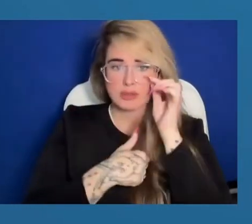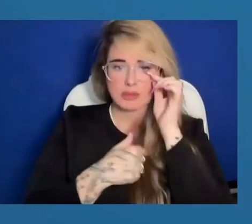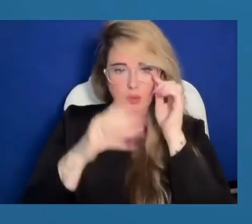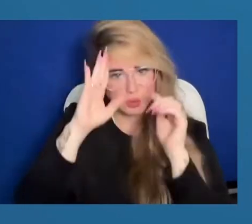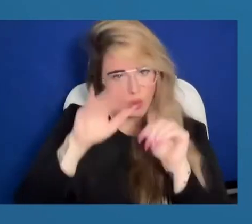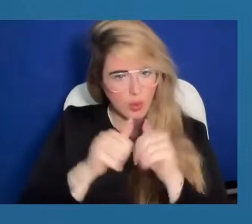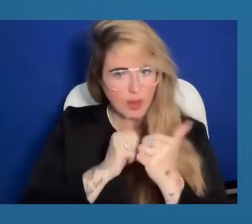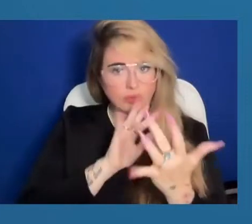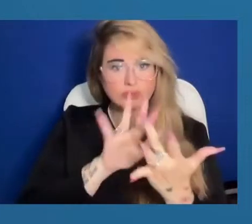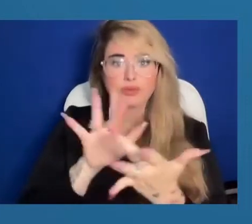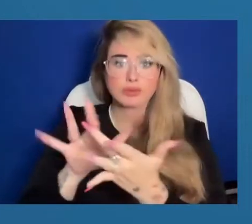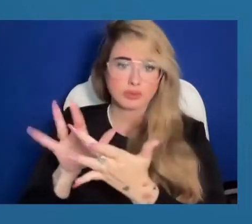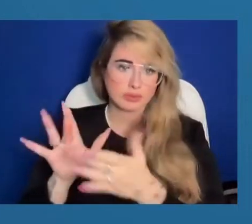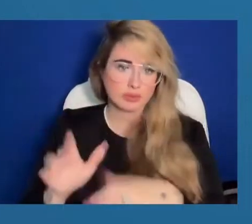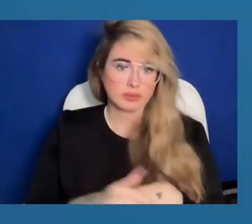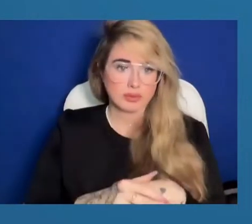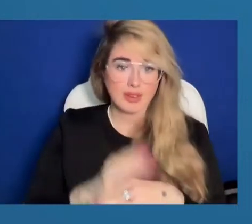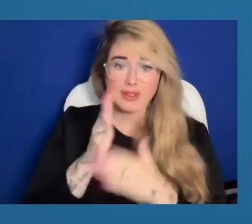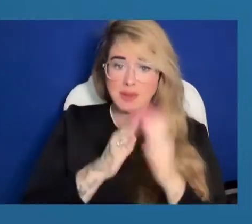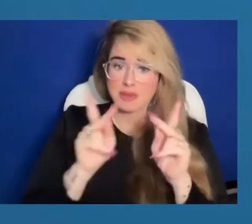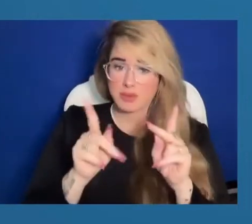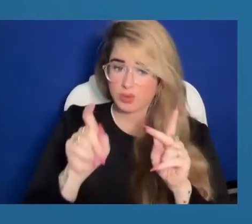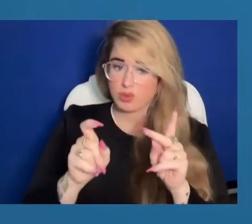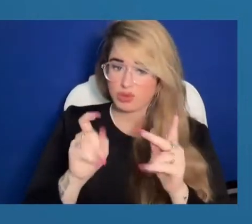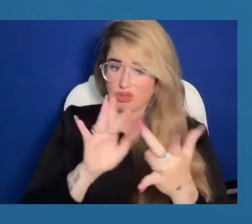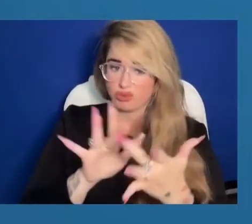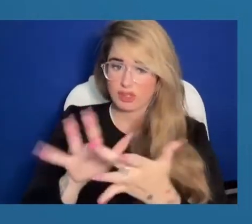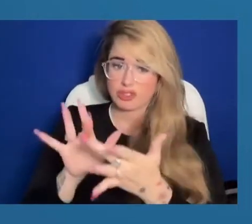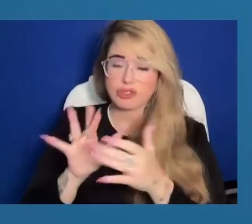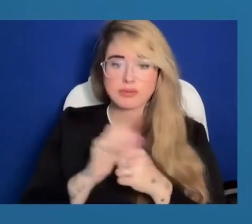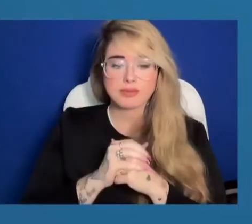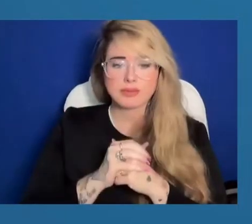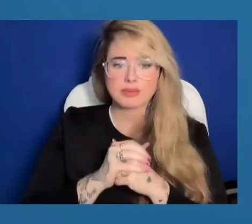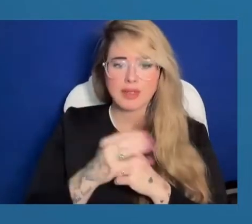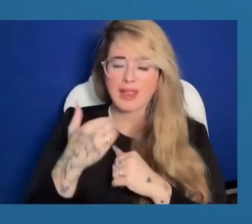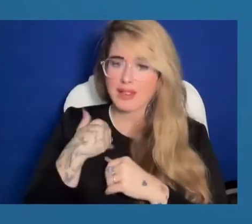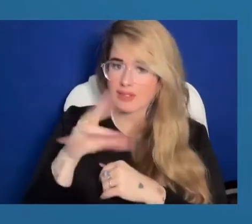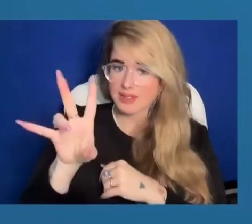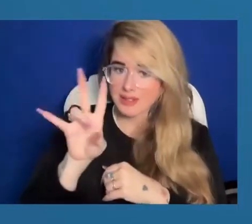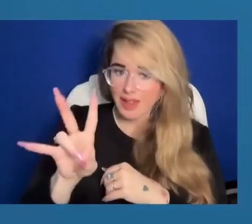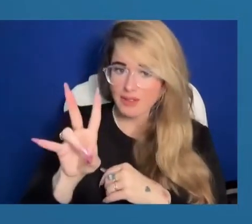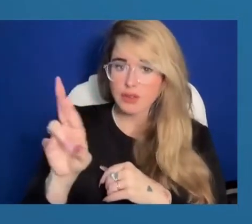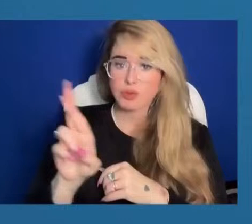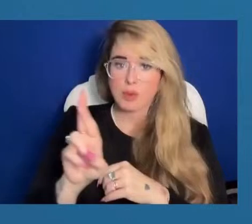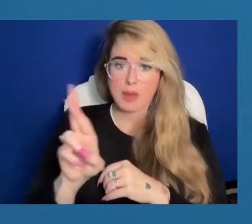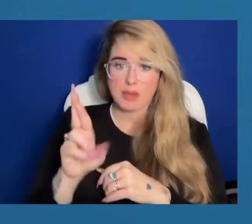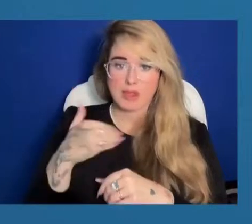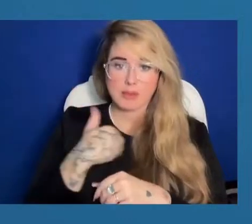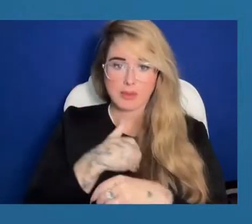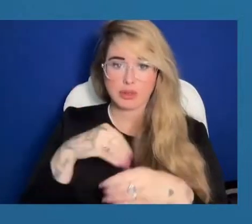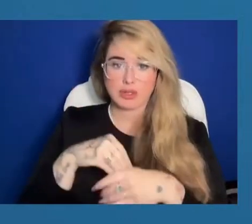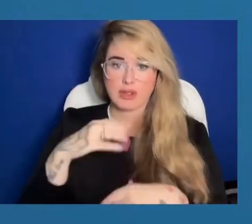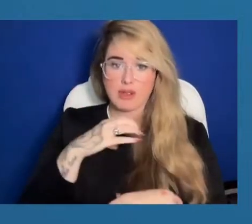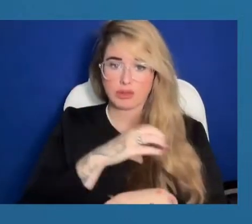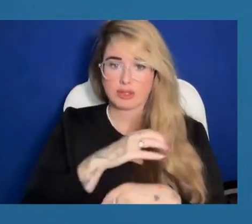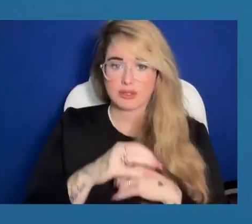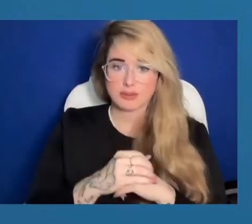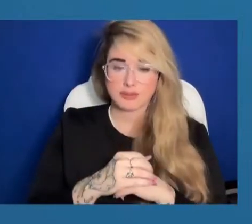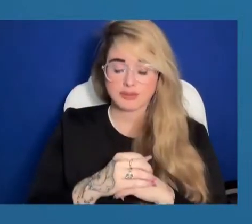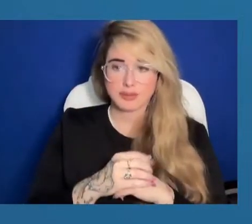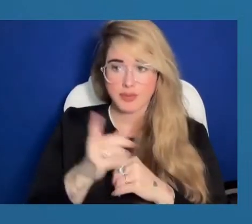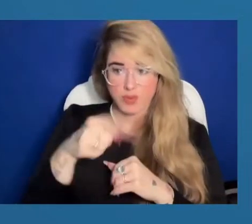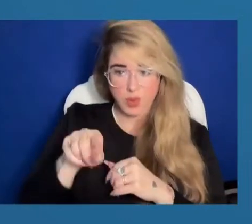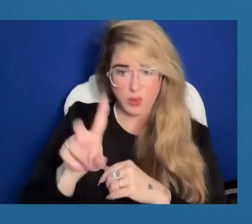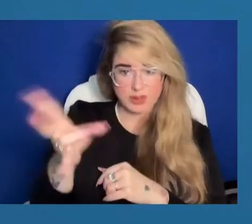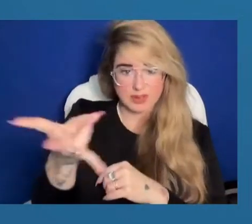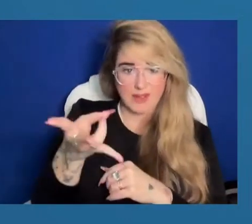people. And there's some people I want you to reach. There's 7 Republican members of Congress who call